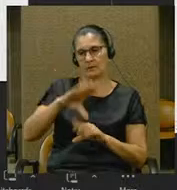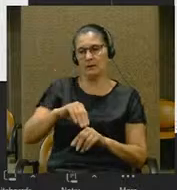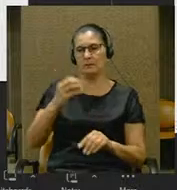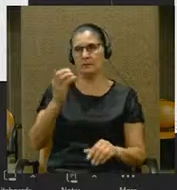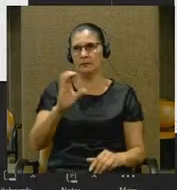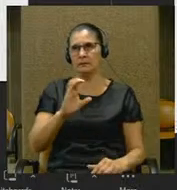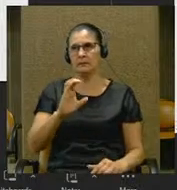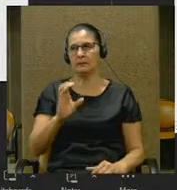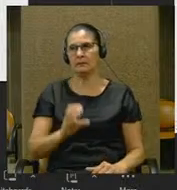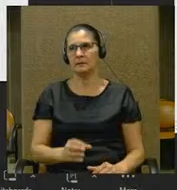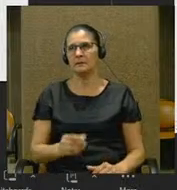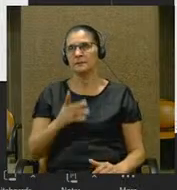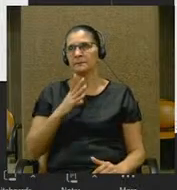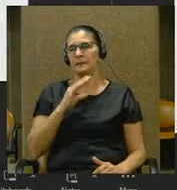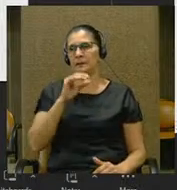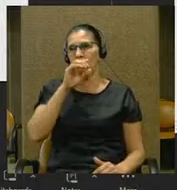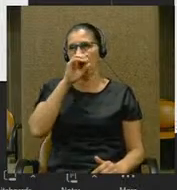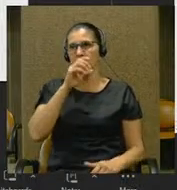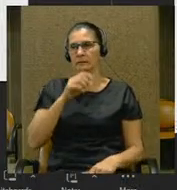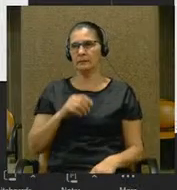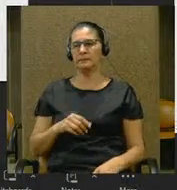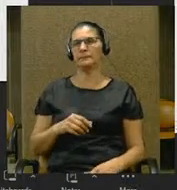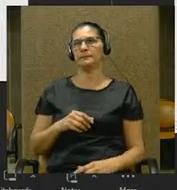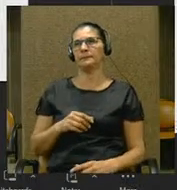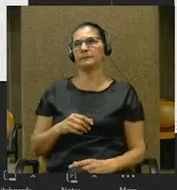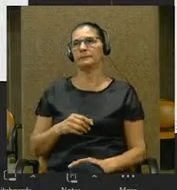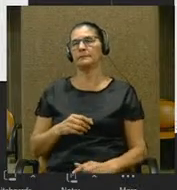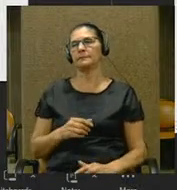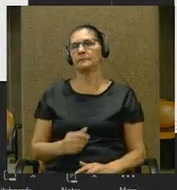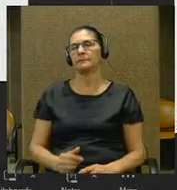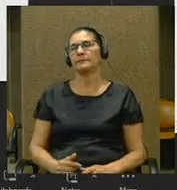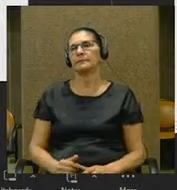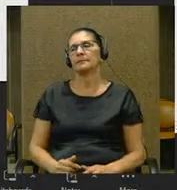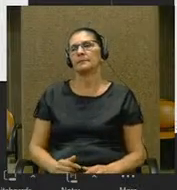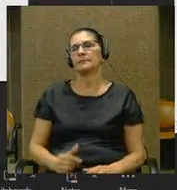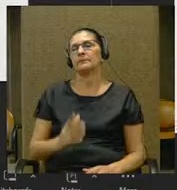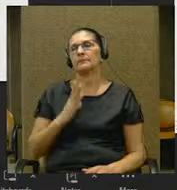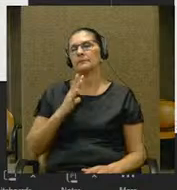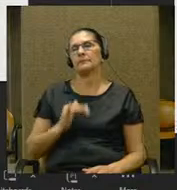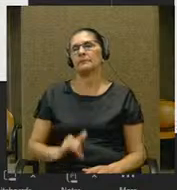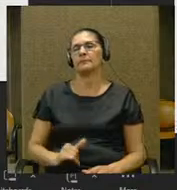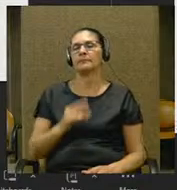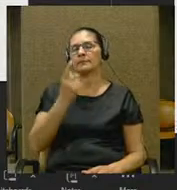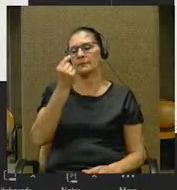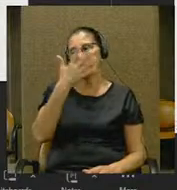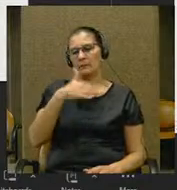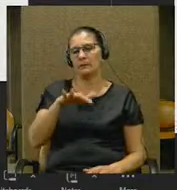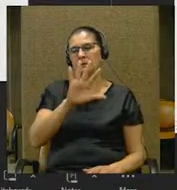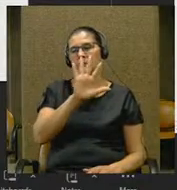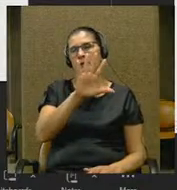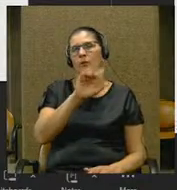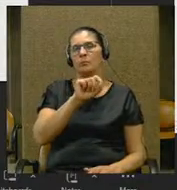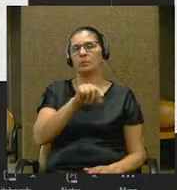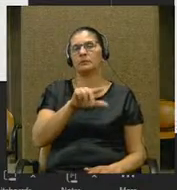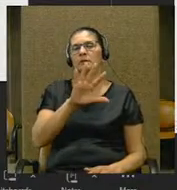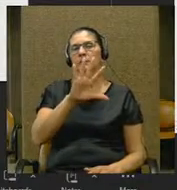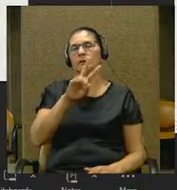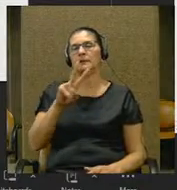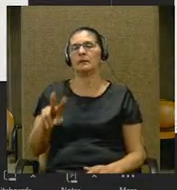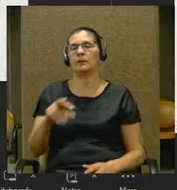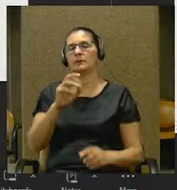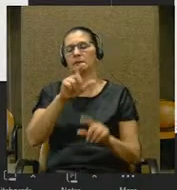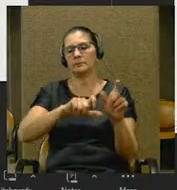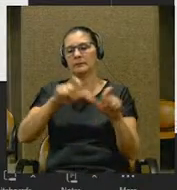about 5.52 million people in British Columbia, of which, as I mentioned, the lower mainland is